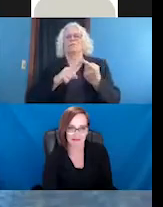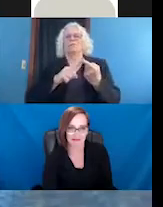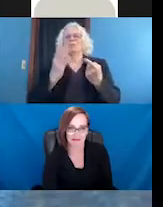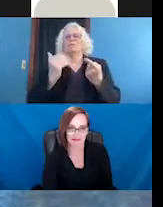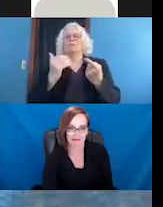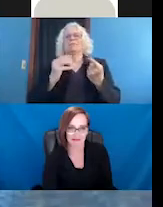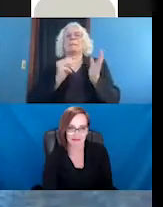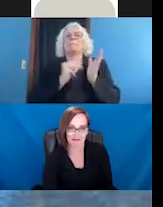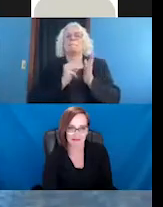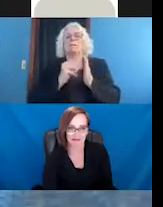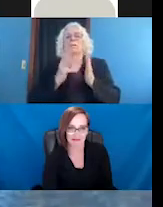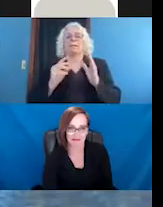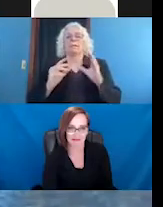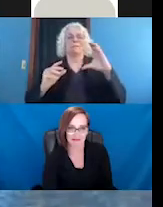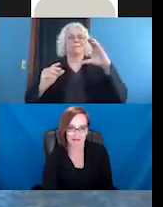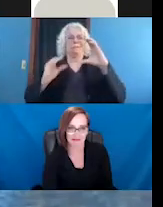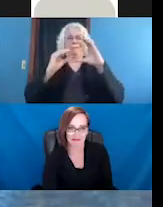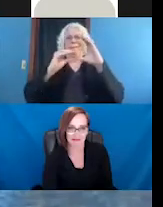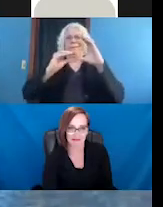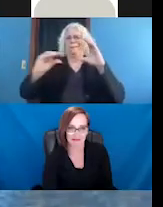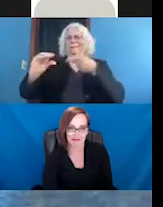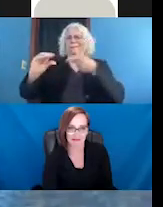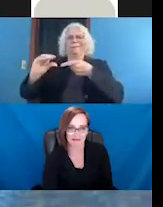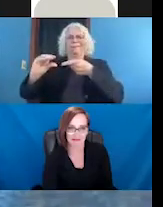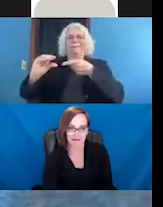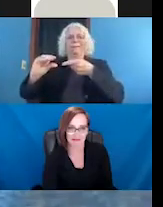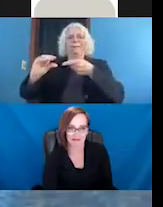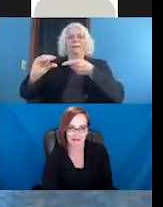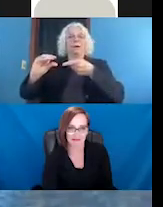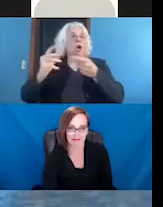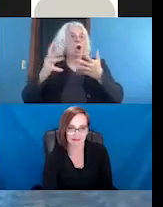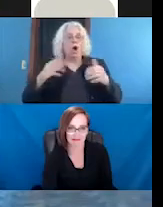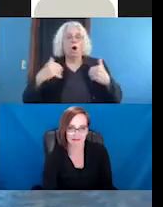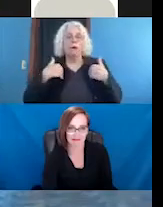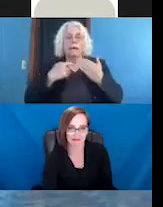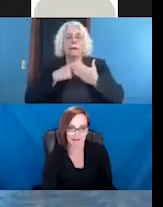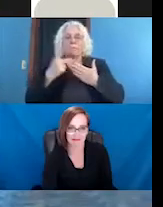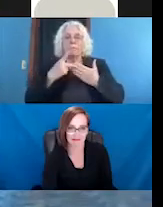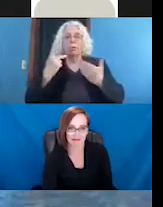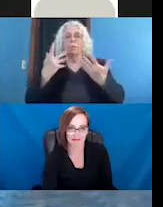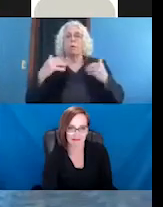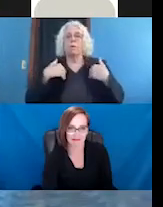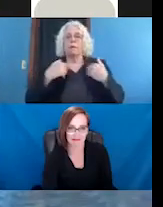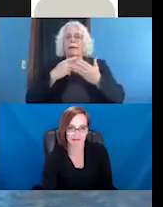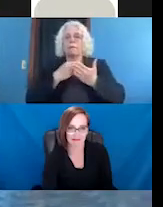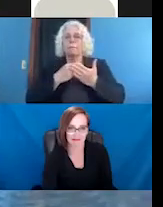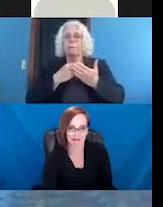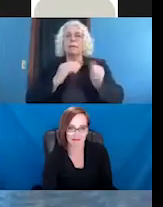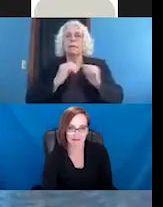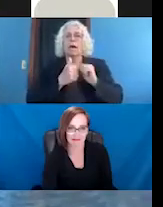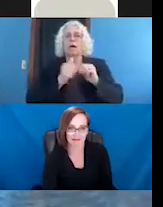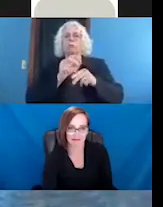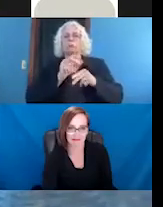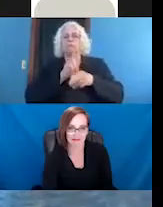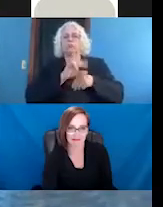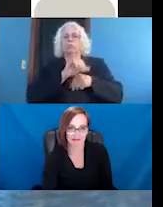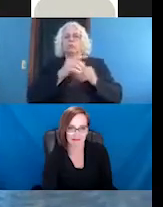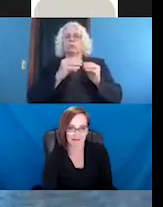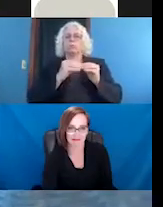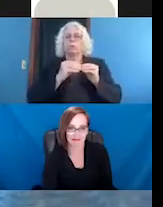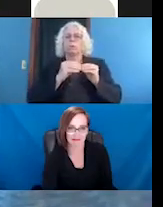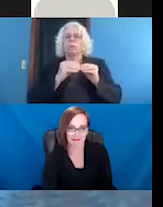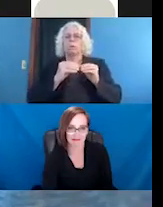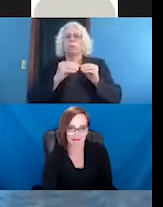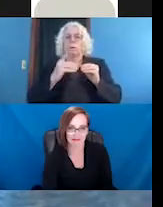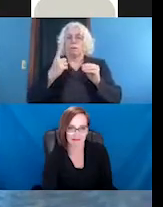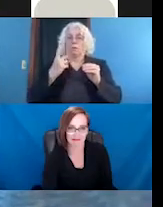So how do you tap into these existing programs that could work more efficiently, where you could deploy more of these